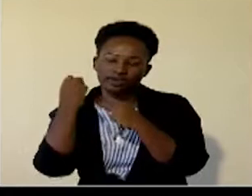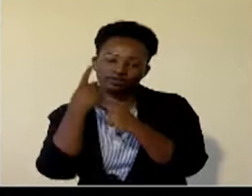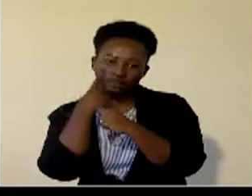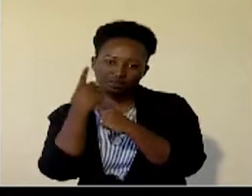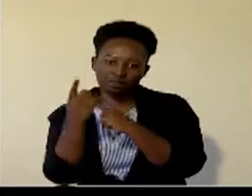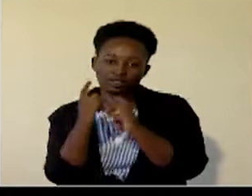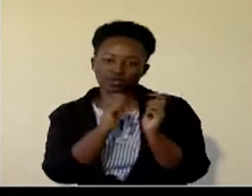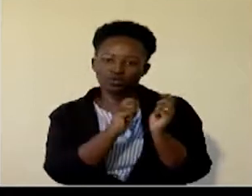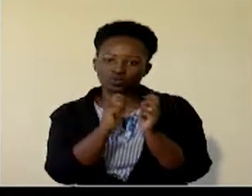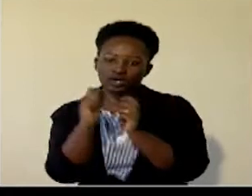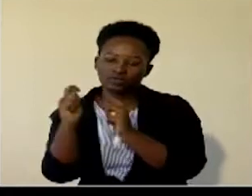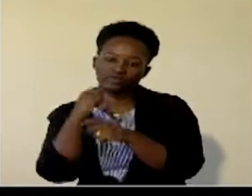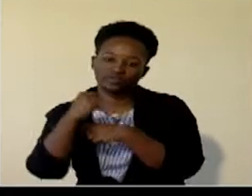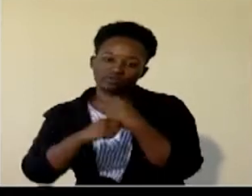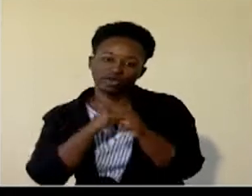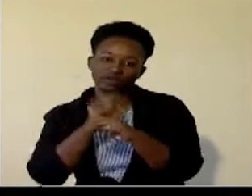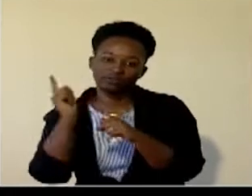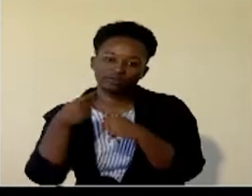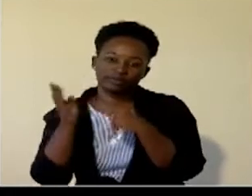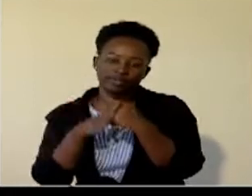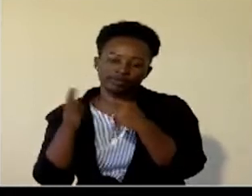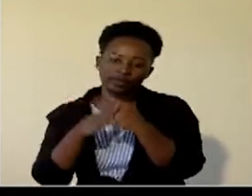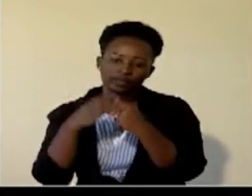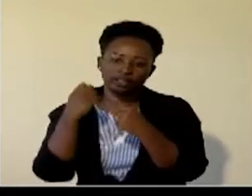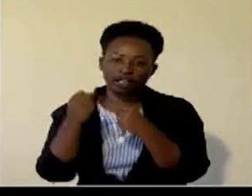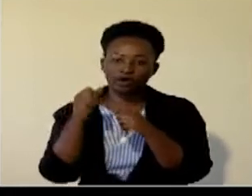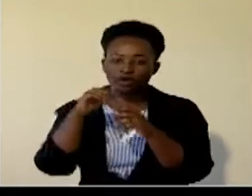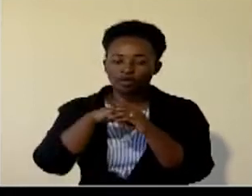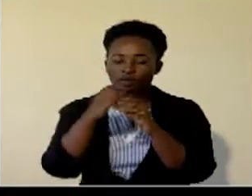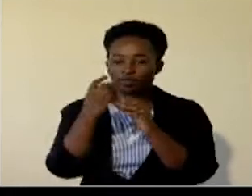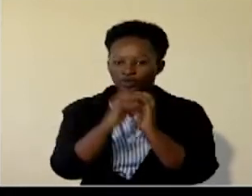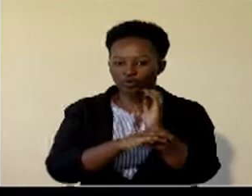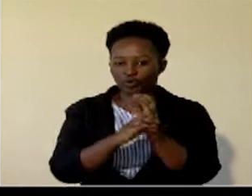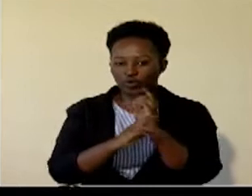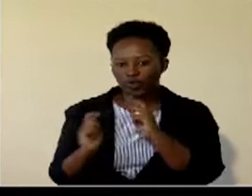transfers, in 1995, transfers to the country is 20